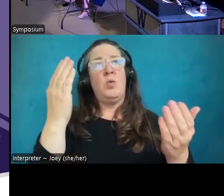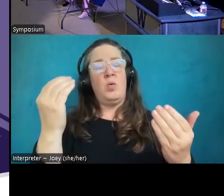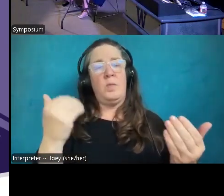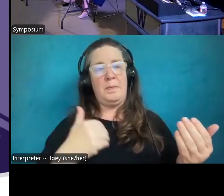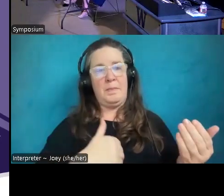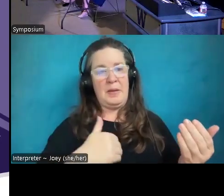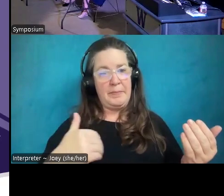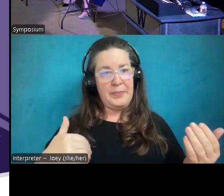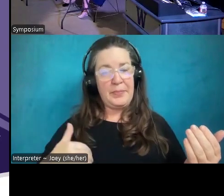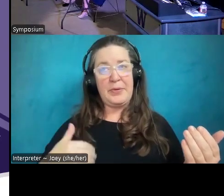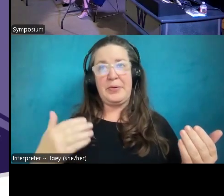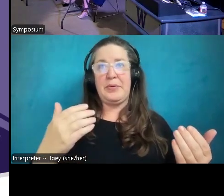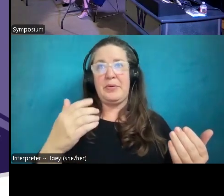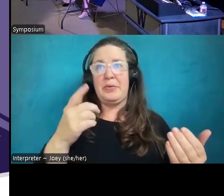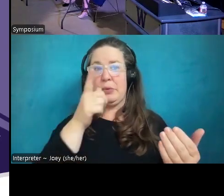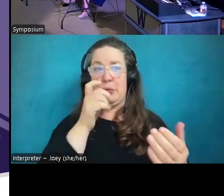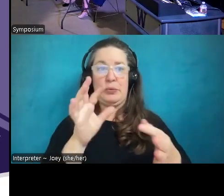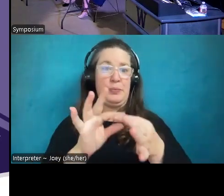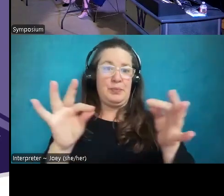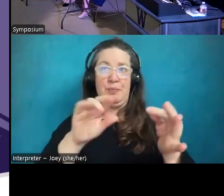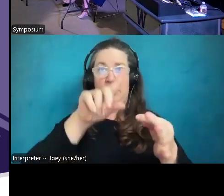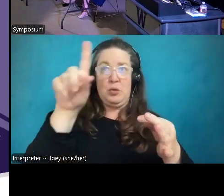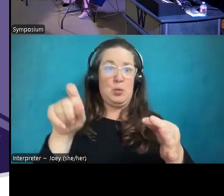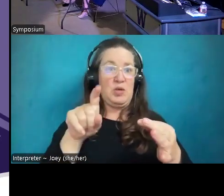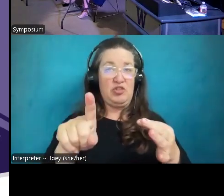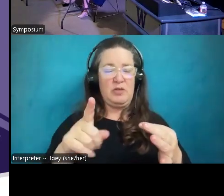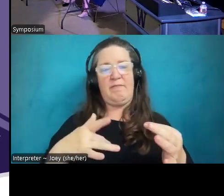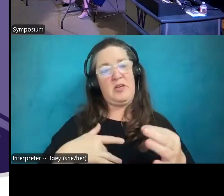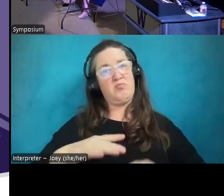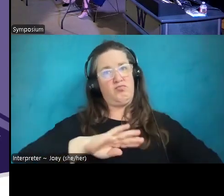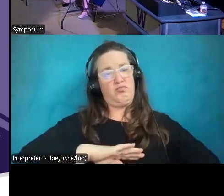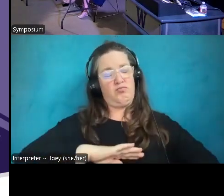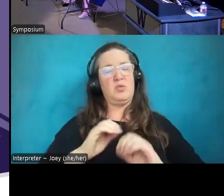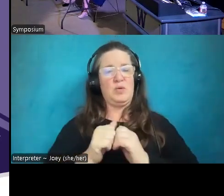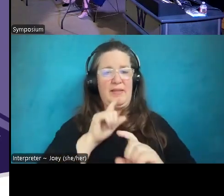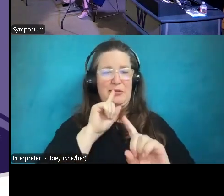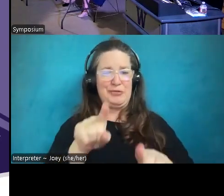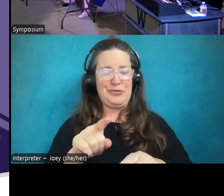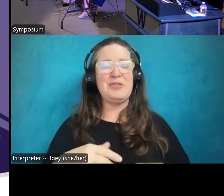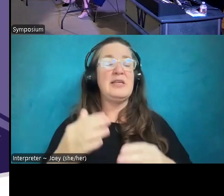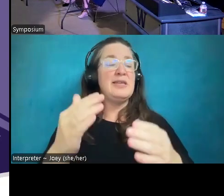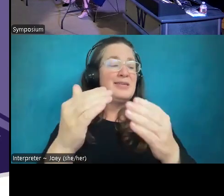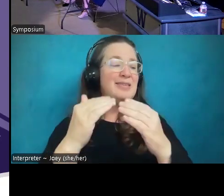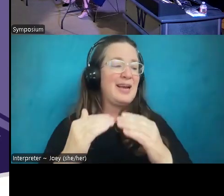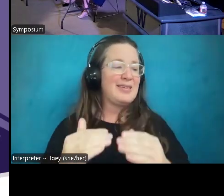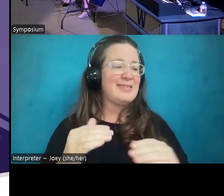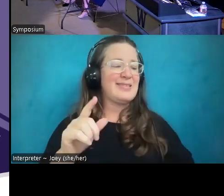who posed this question got their answer. So that's great. The next question is actually for Lindsay. Lindsay, the question from